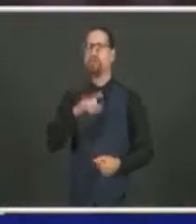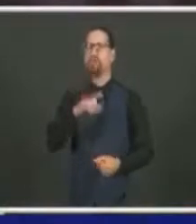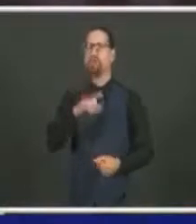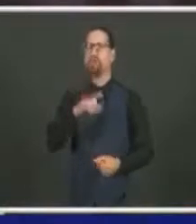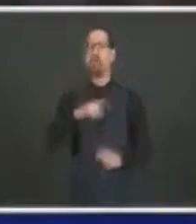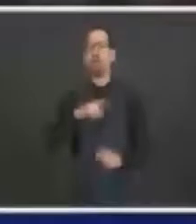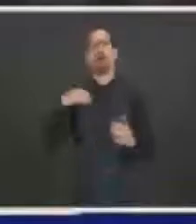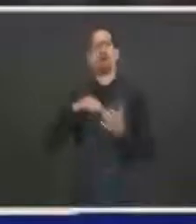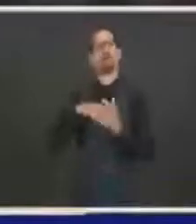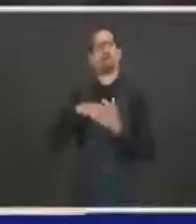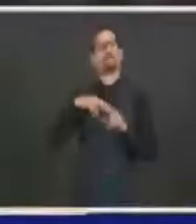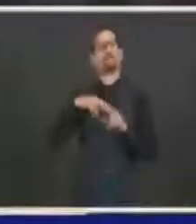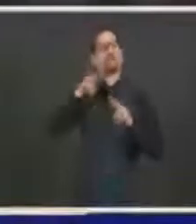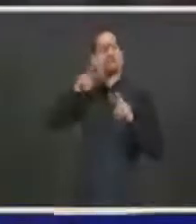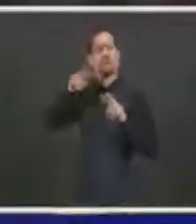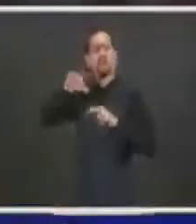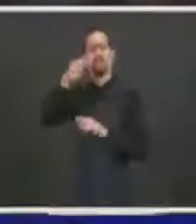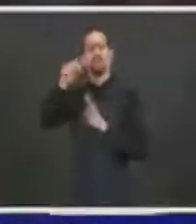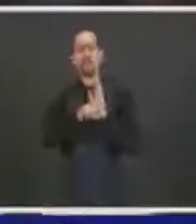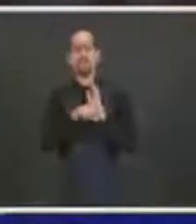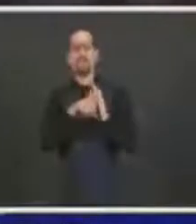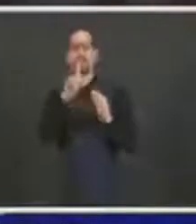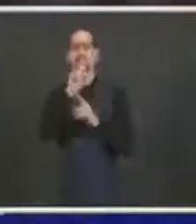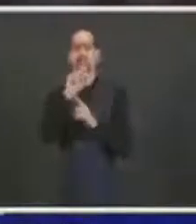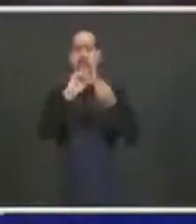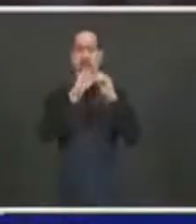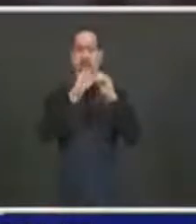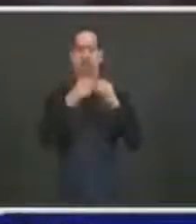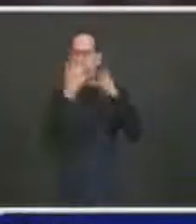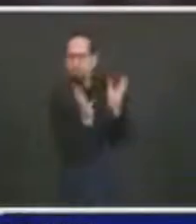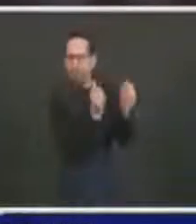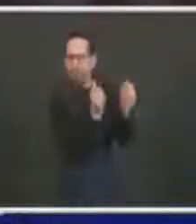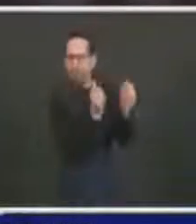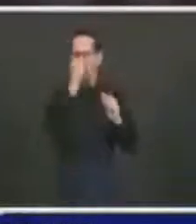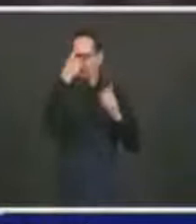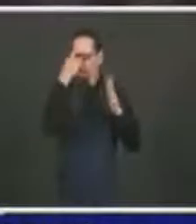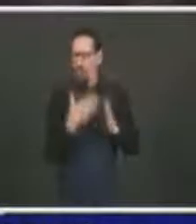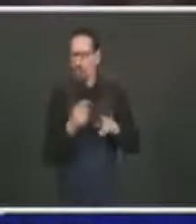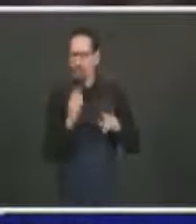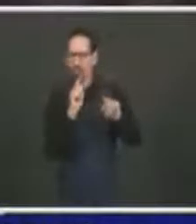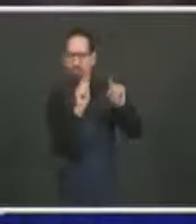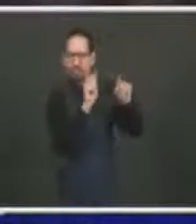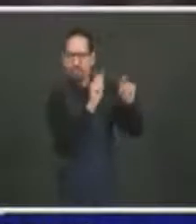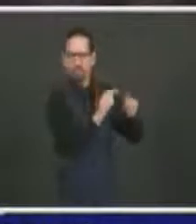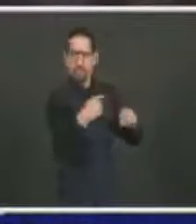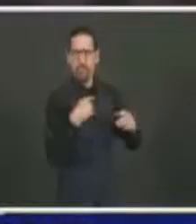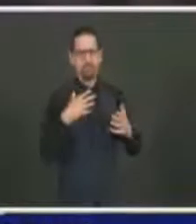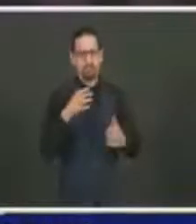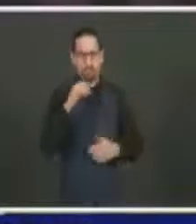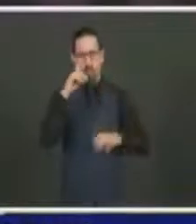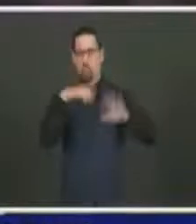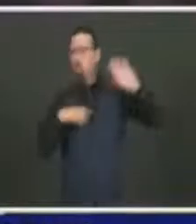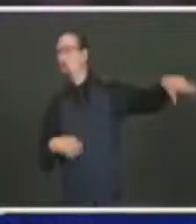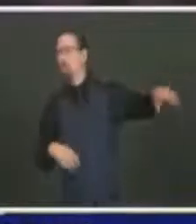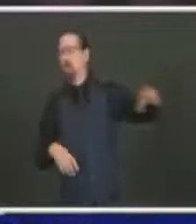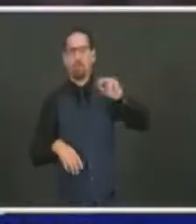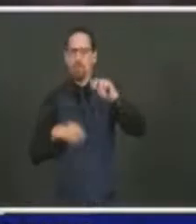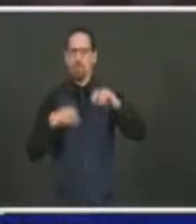his commerce colleagues. Dr. Alexander Scott's been talking to her. We're talking to everyone we can. What is really going on in your